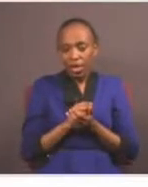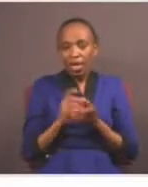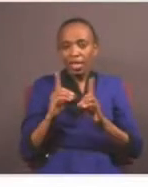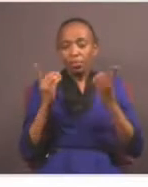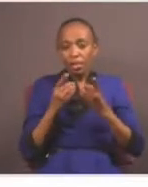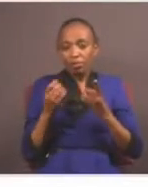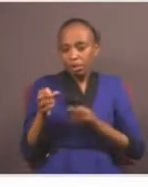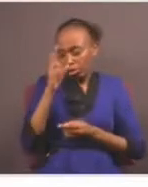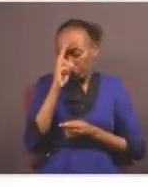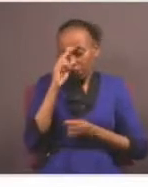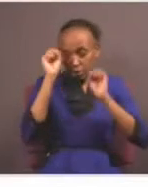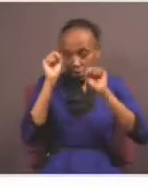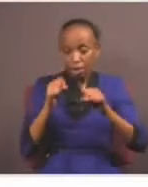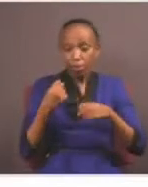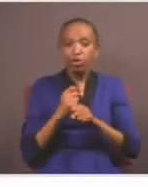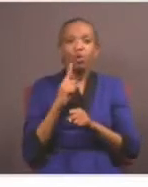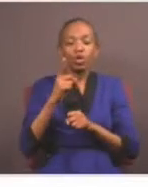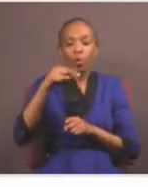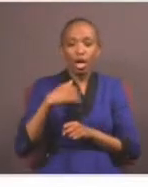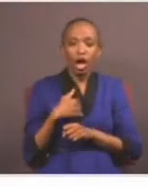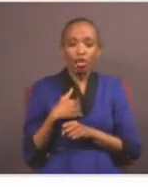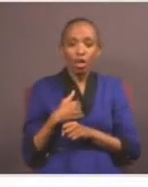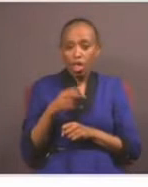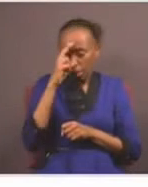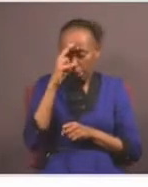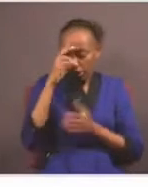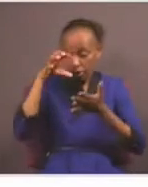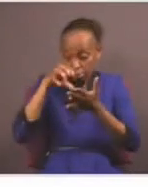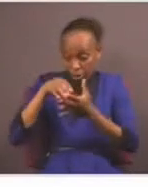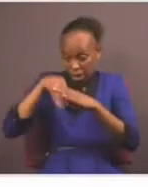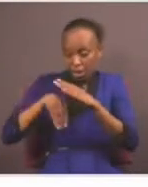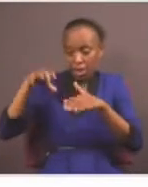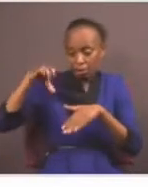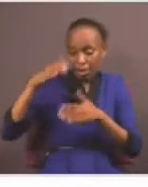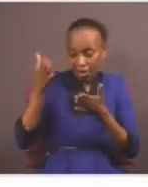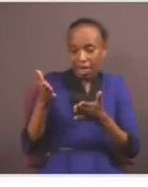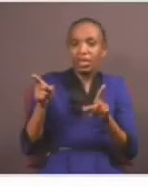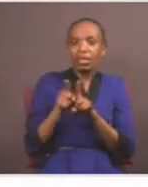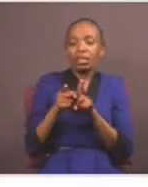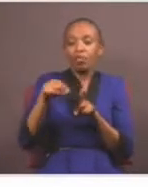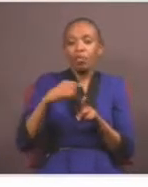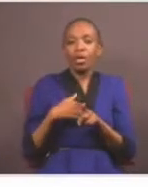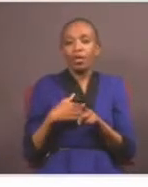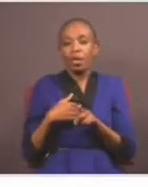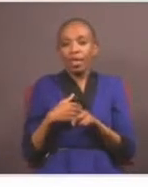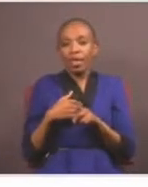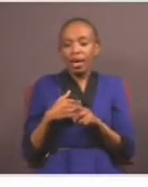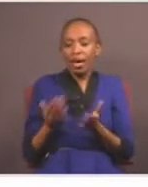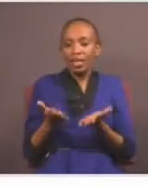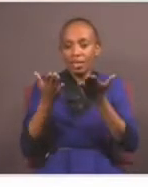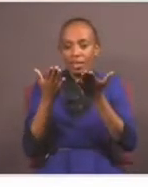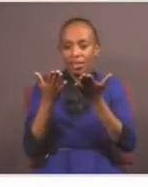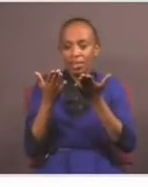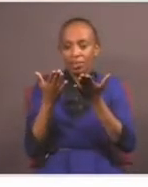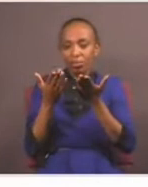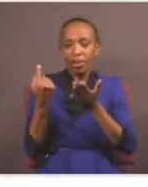Department of Police to be able to ensure that we have the police forces inside there. We're going to be increasing the